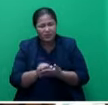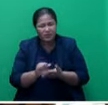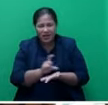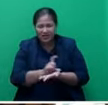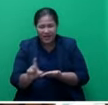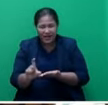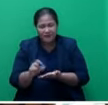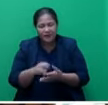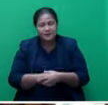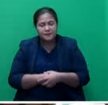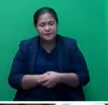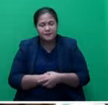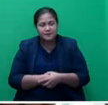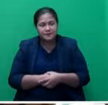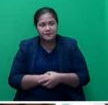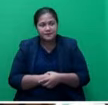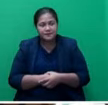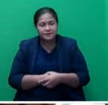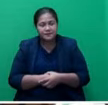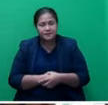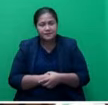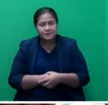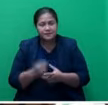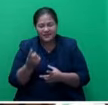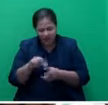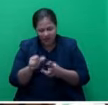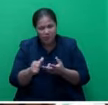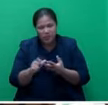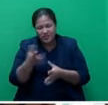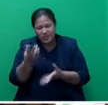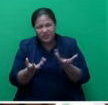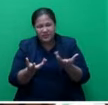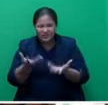sir, and there is going to be consistency in decision making.